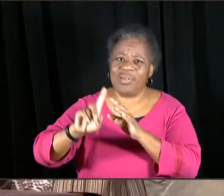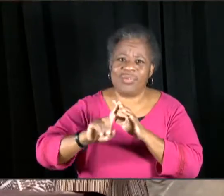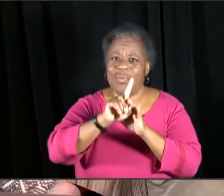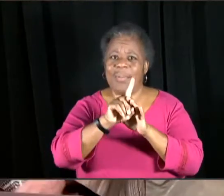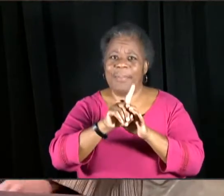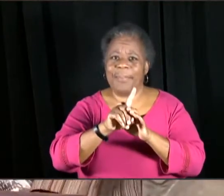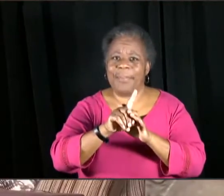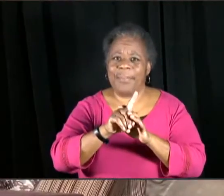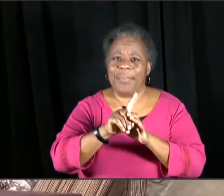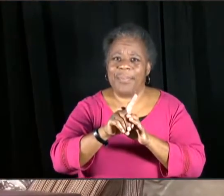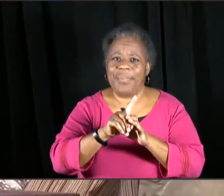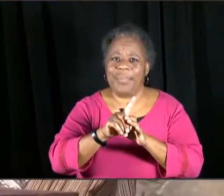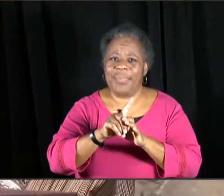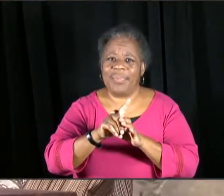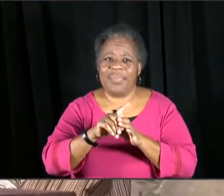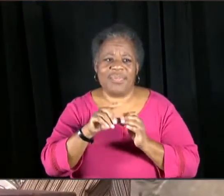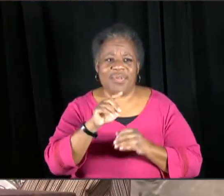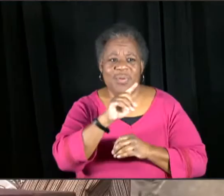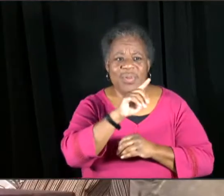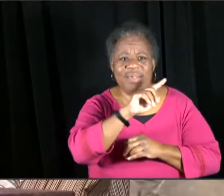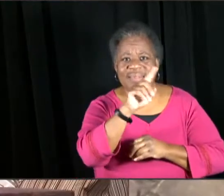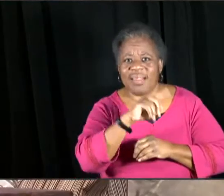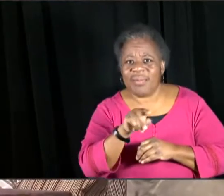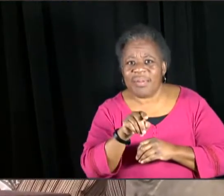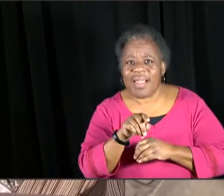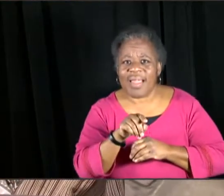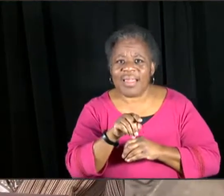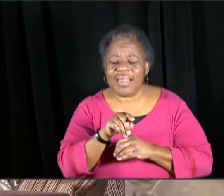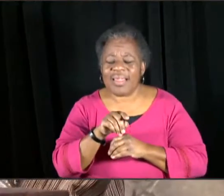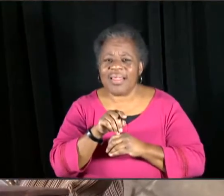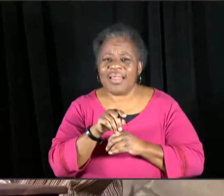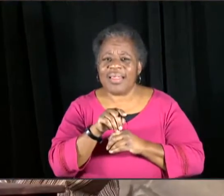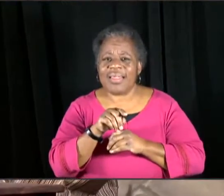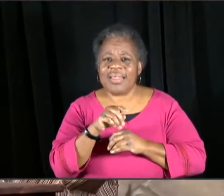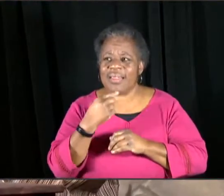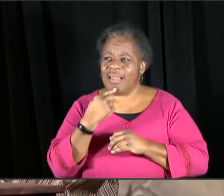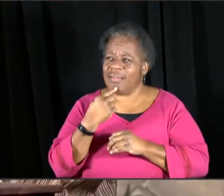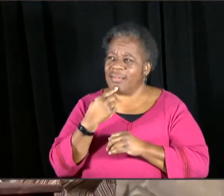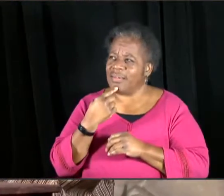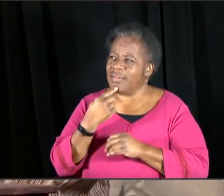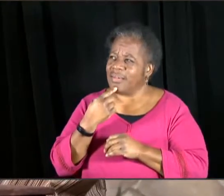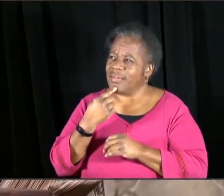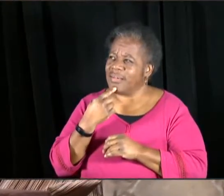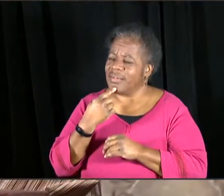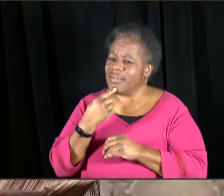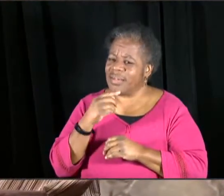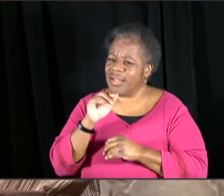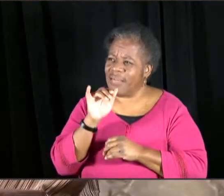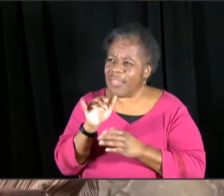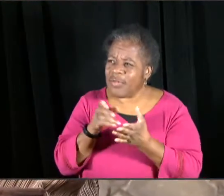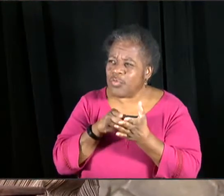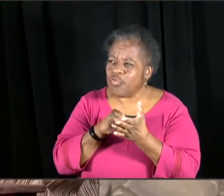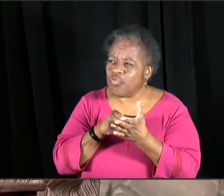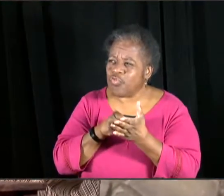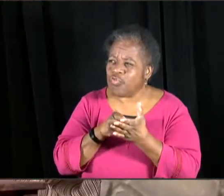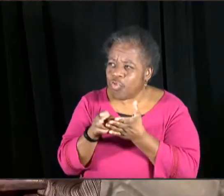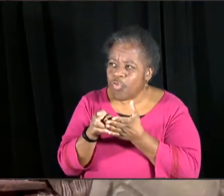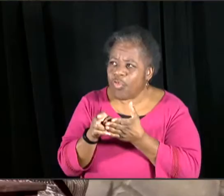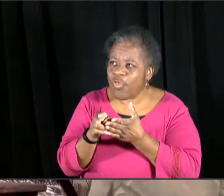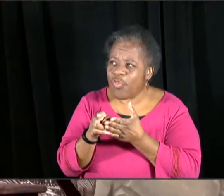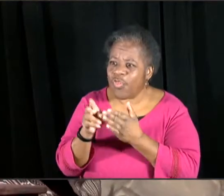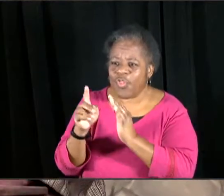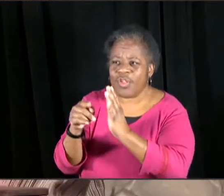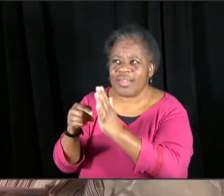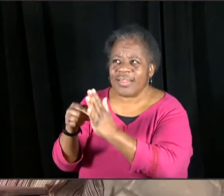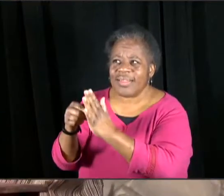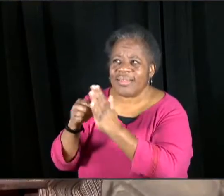So he waves the incense away and says, "If this is true, give me a sign."